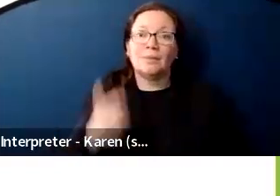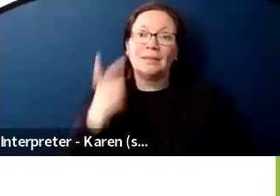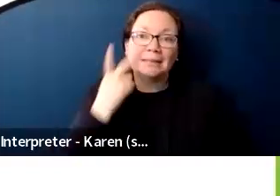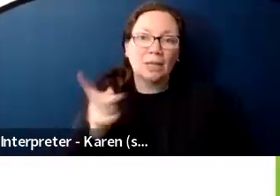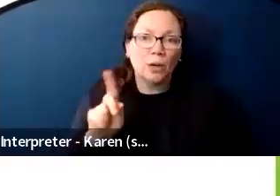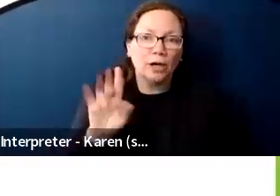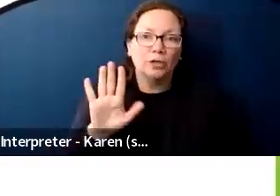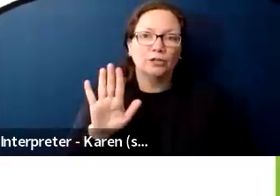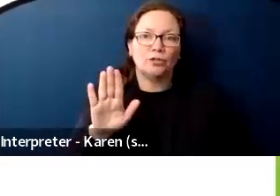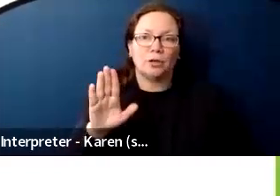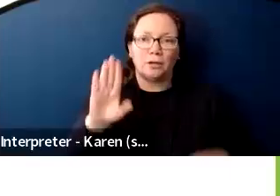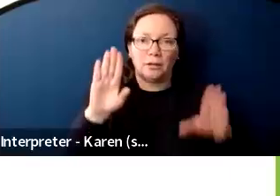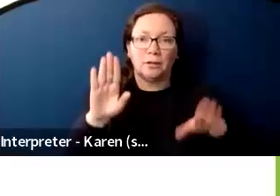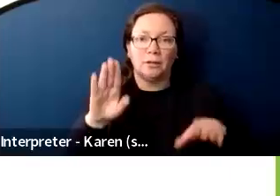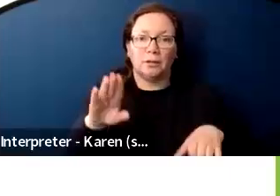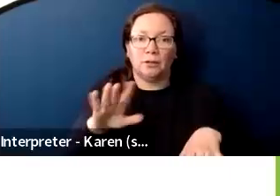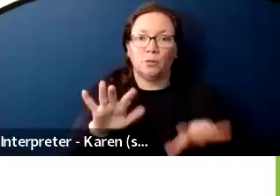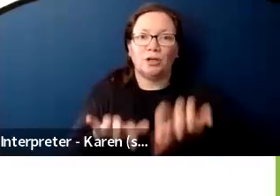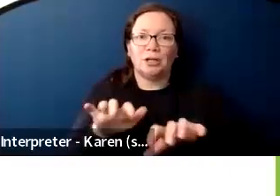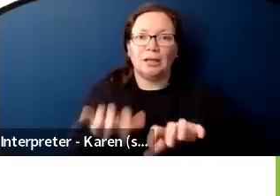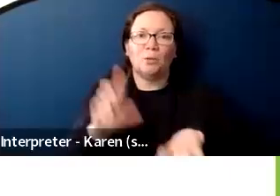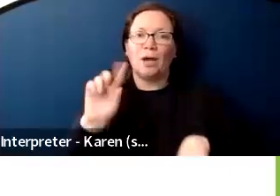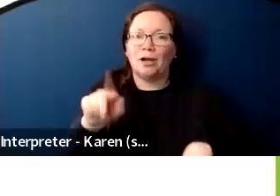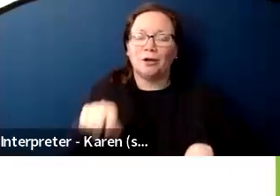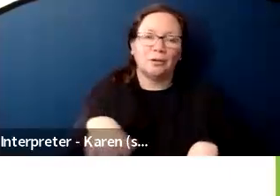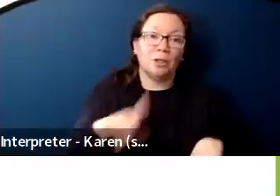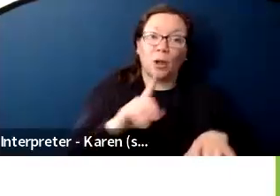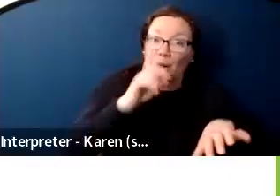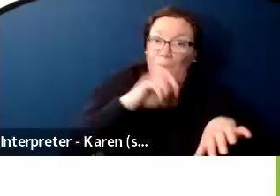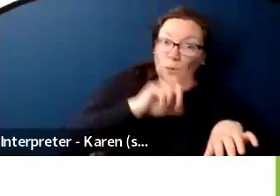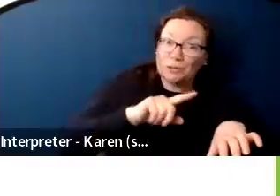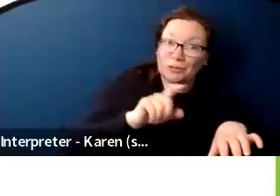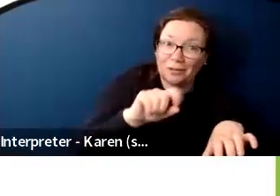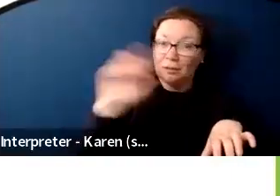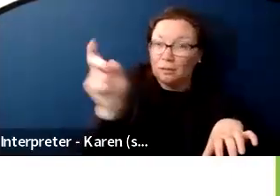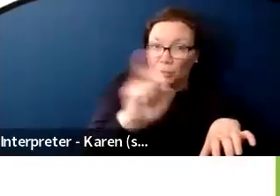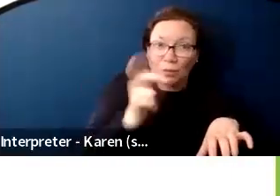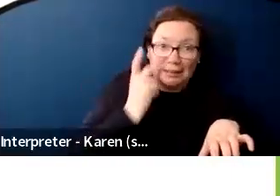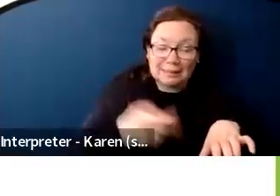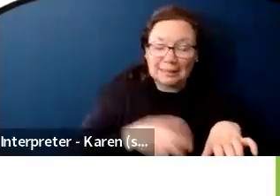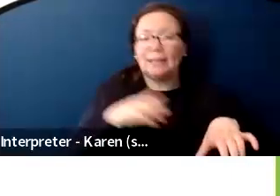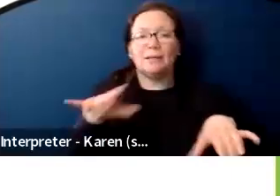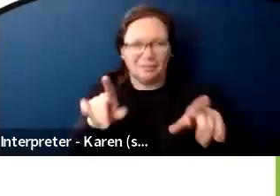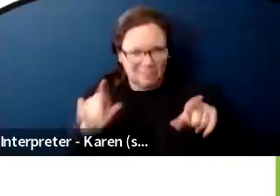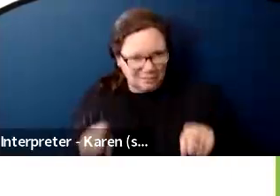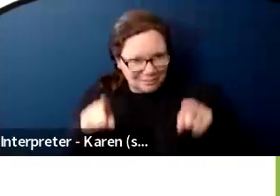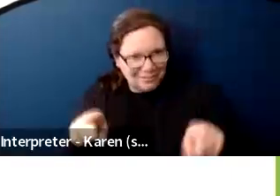like where your cursor is as you're going through the website. That's a good check for